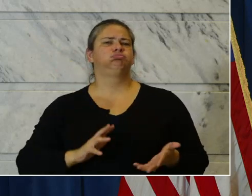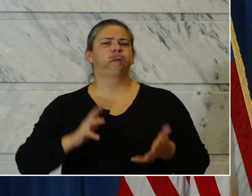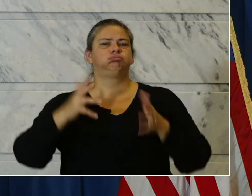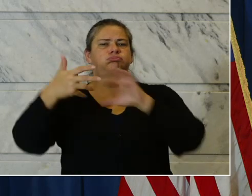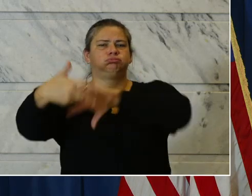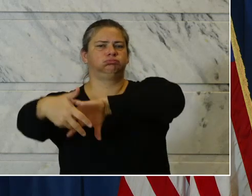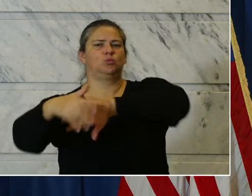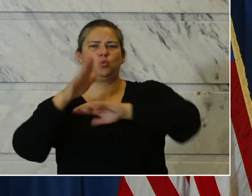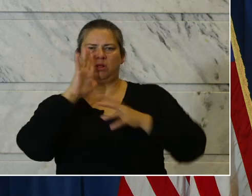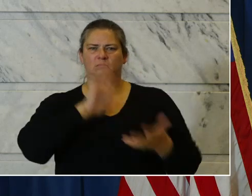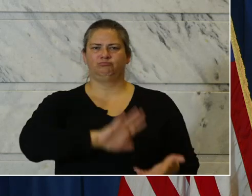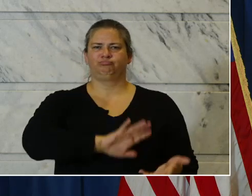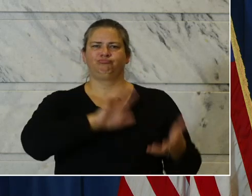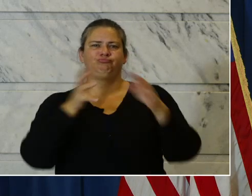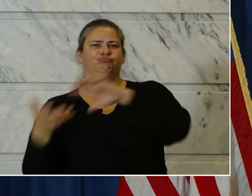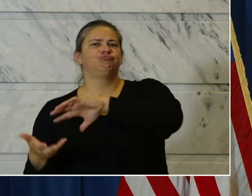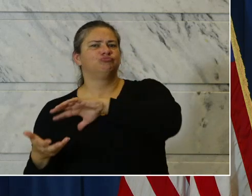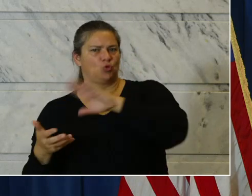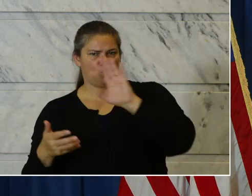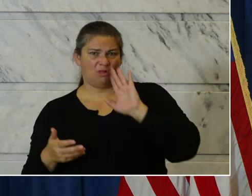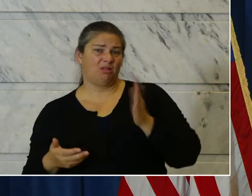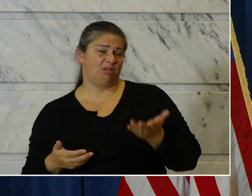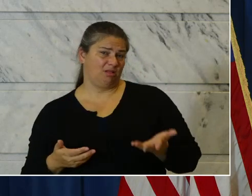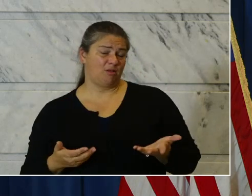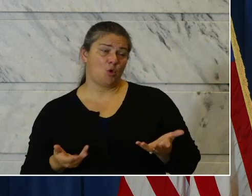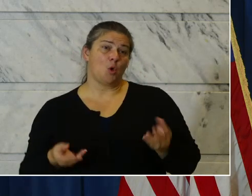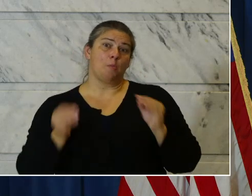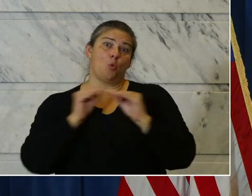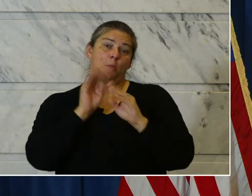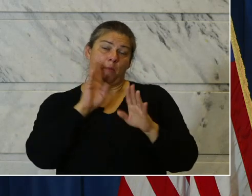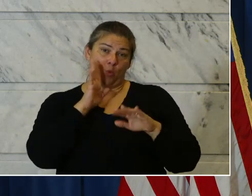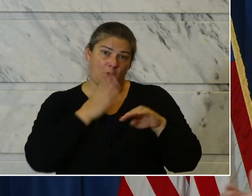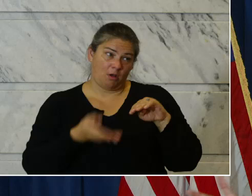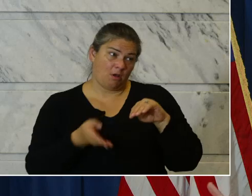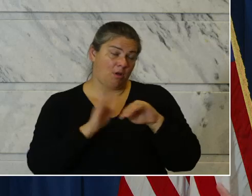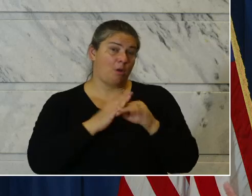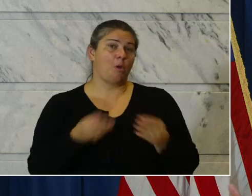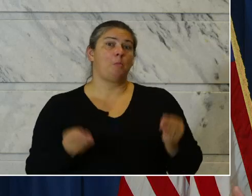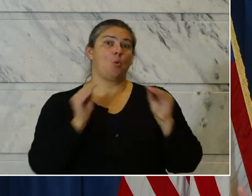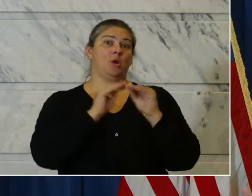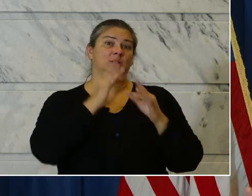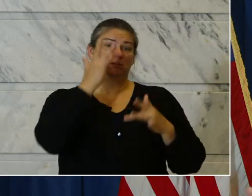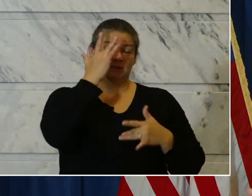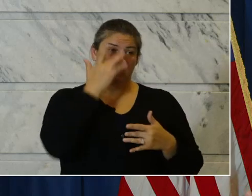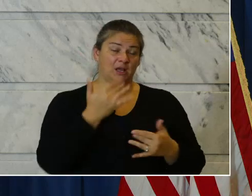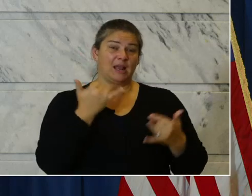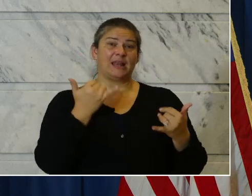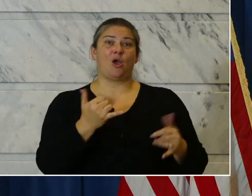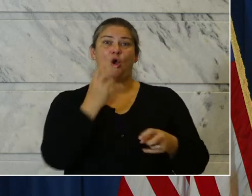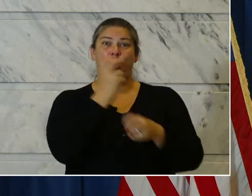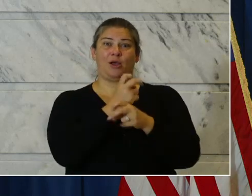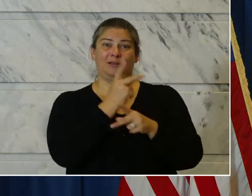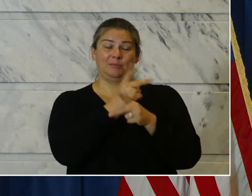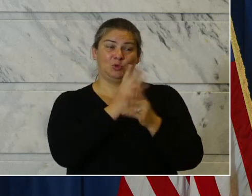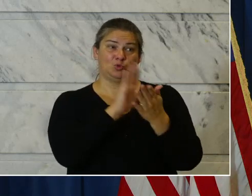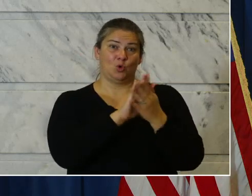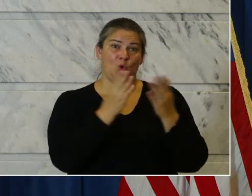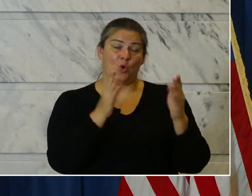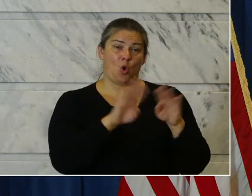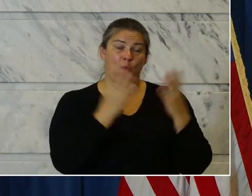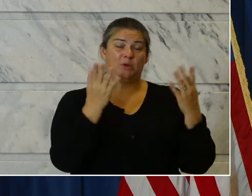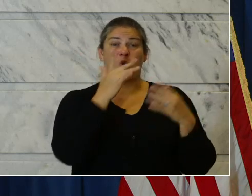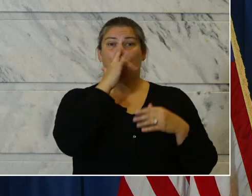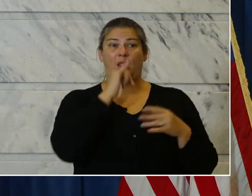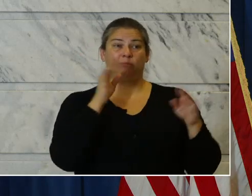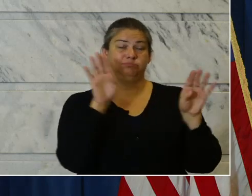devastating. And the result is more loss of life, more people who are sick, harder time keeping schools open. Likely